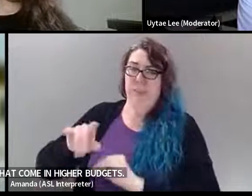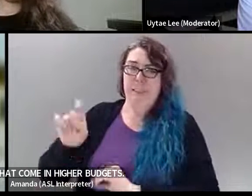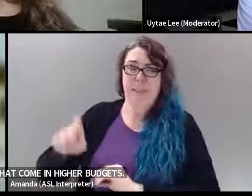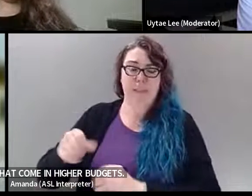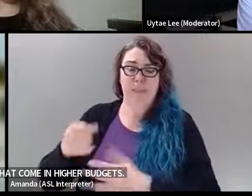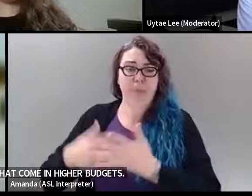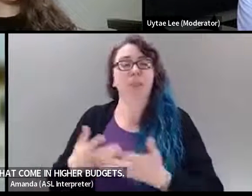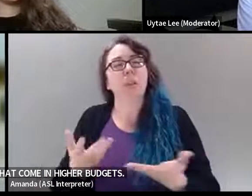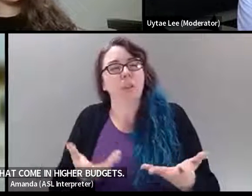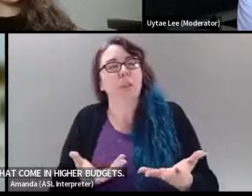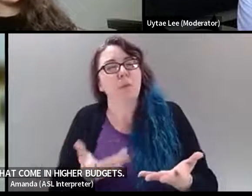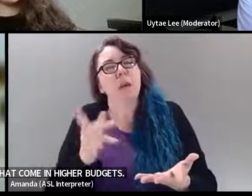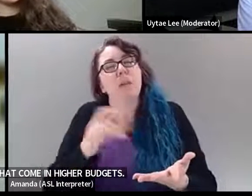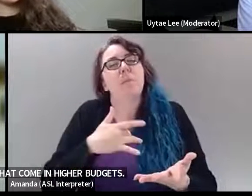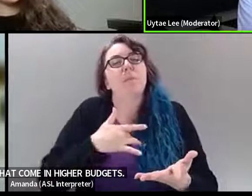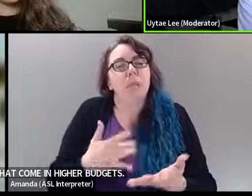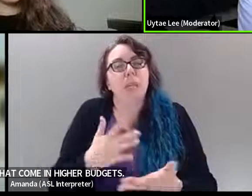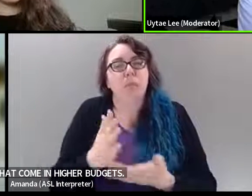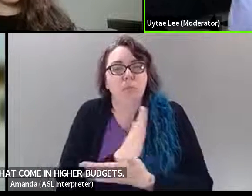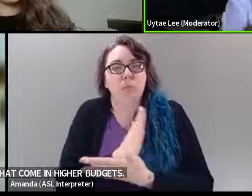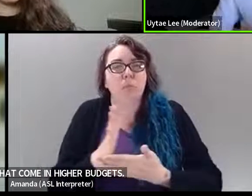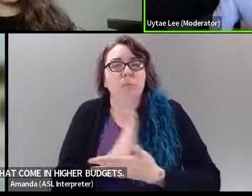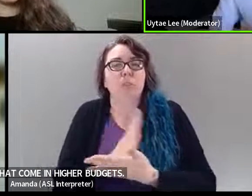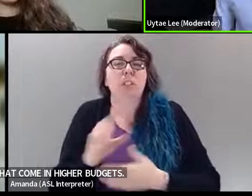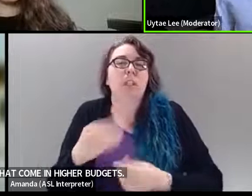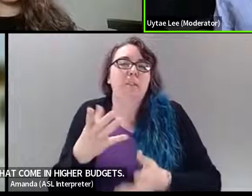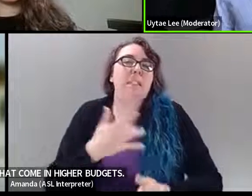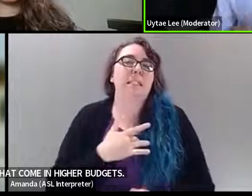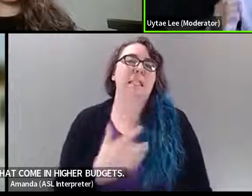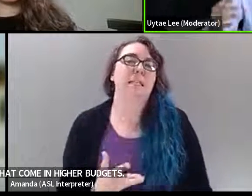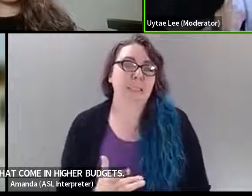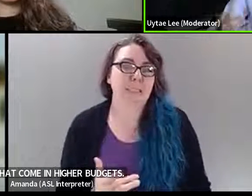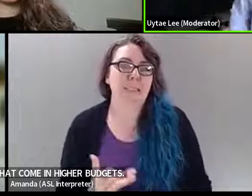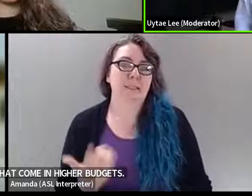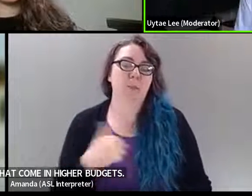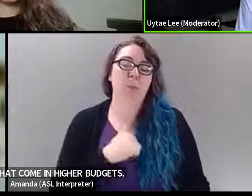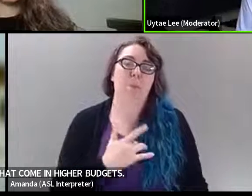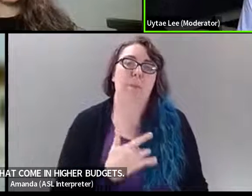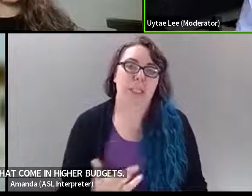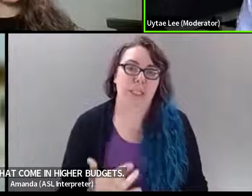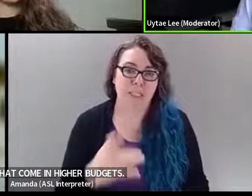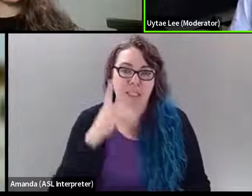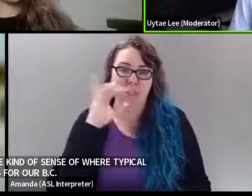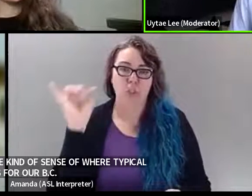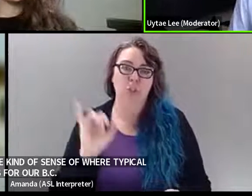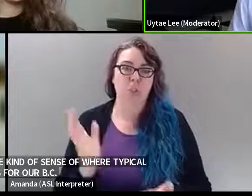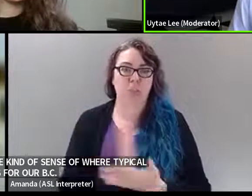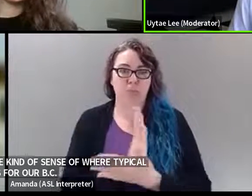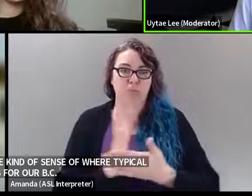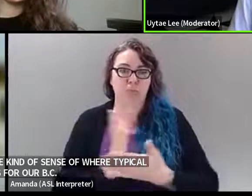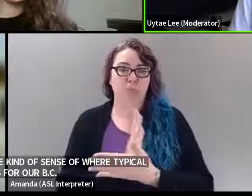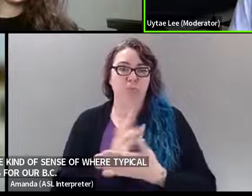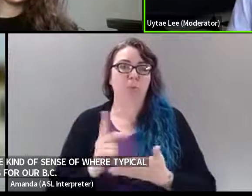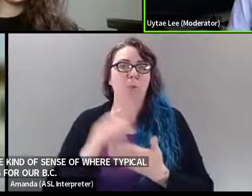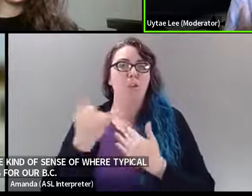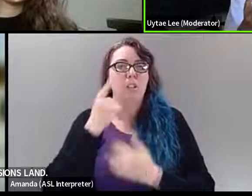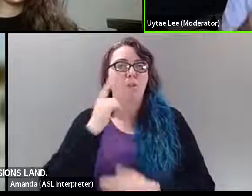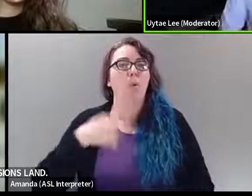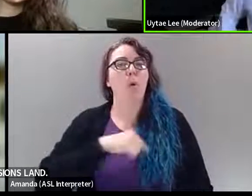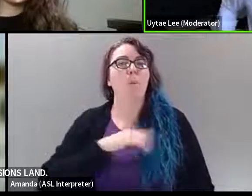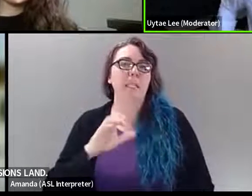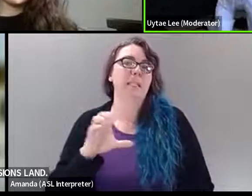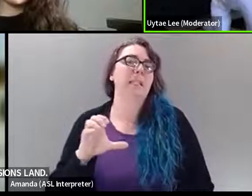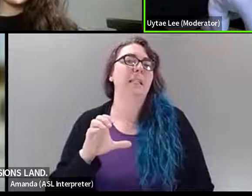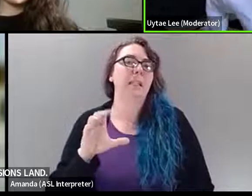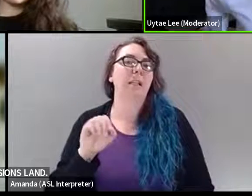BC commissions land. Totally. No, really appreciate your insight, kind of internal to your team. Sheila, I see you've had your hand up, and so